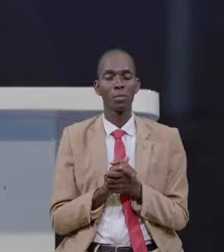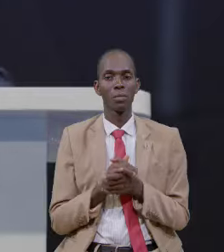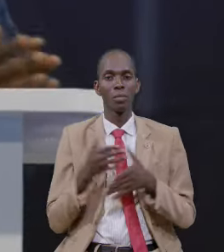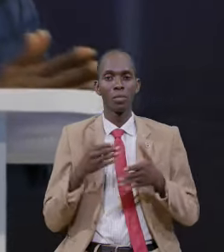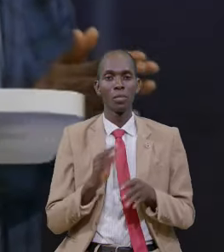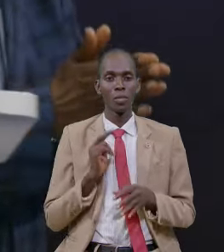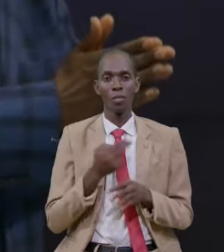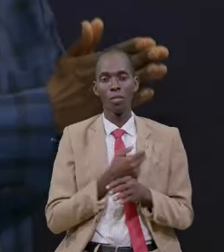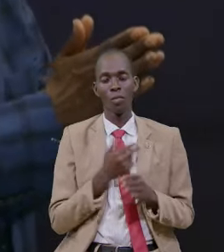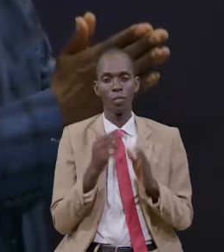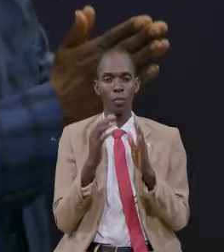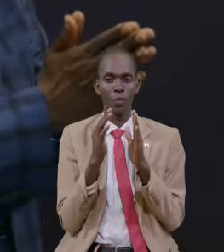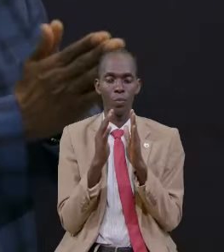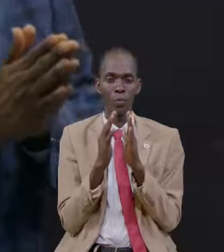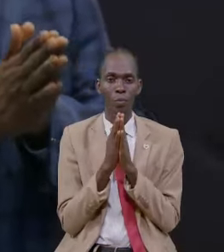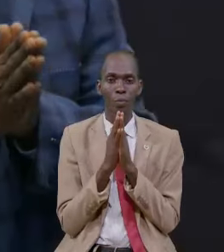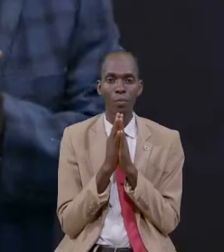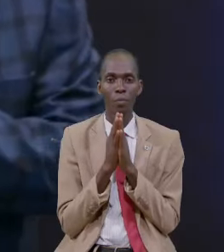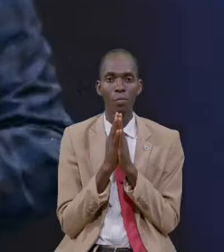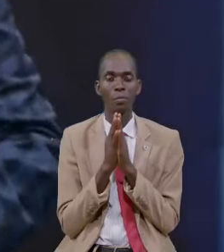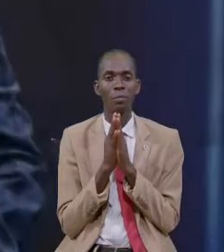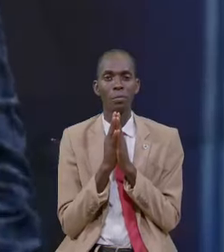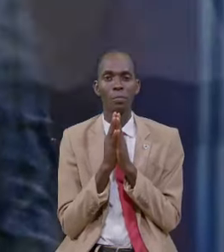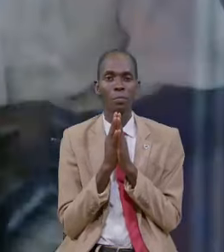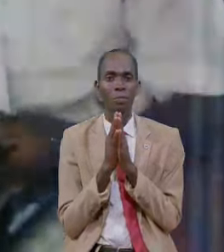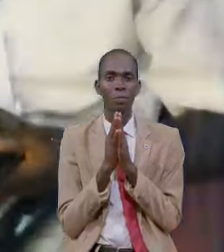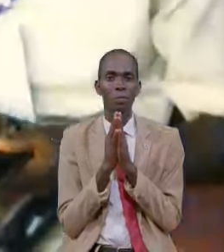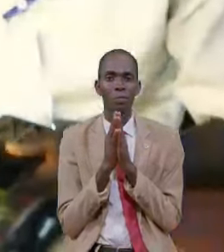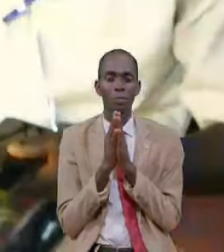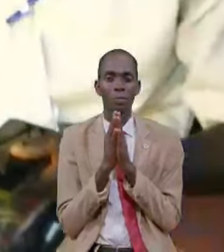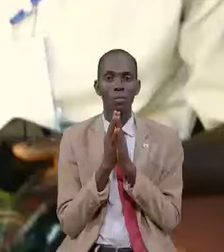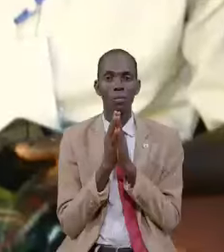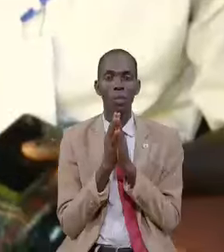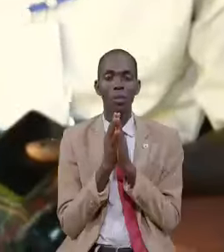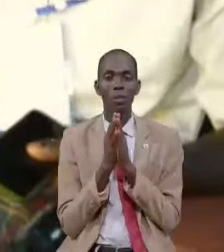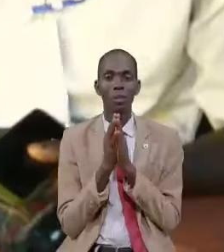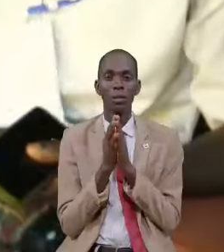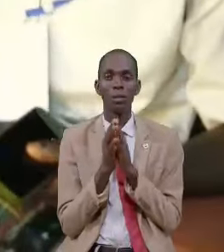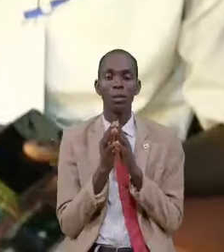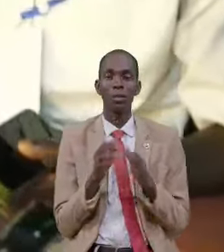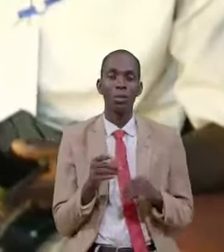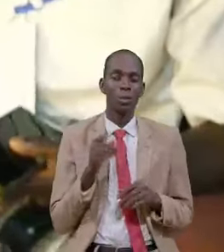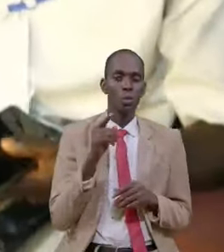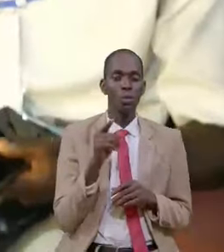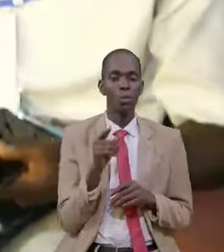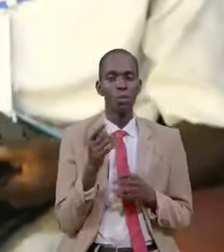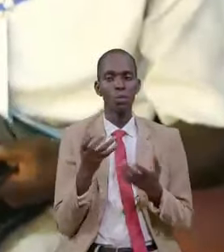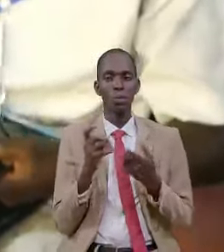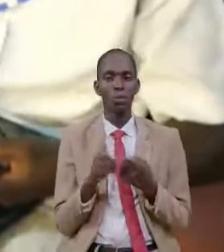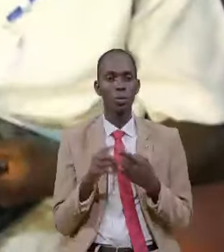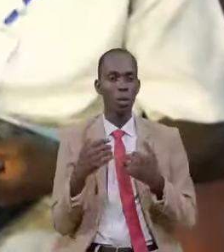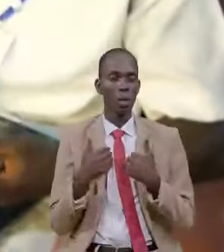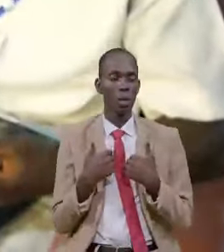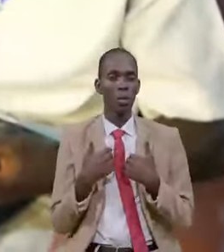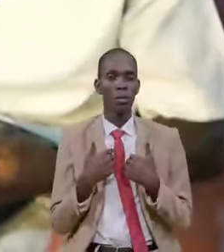bowed and eyes closed. You want to have the foundation